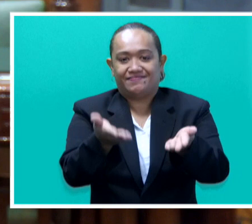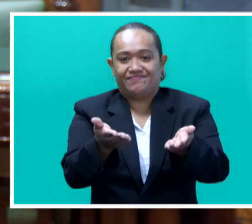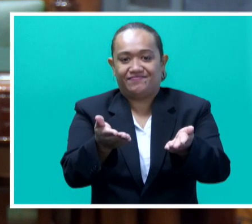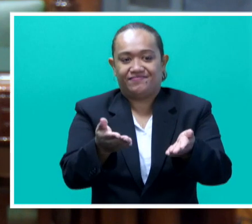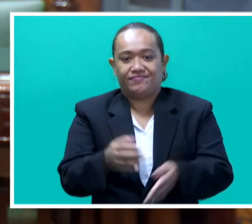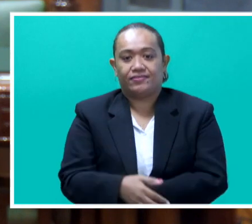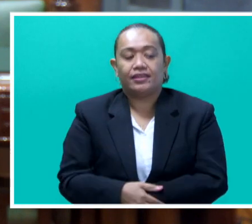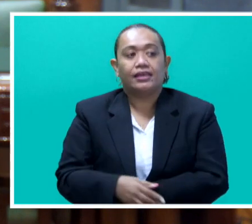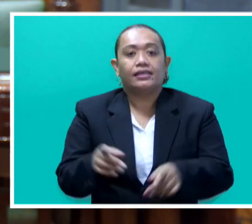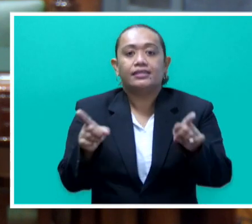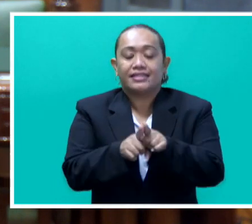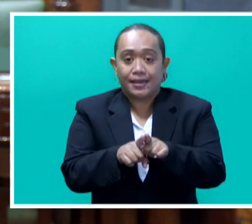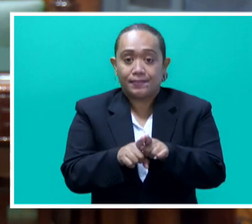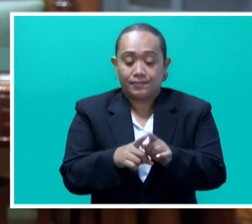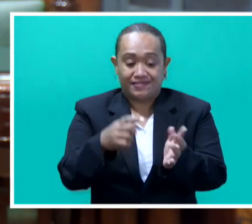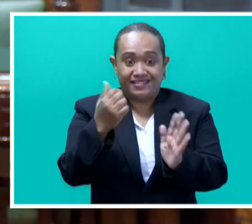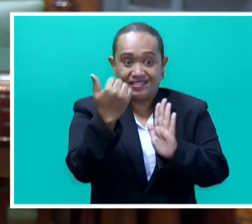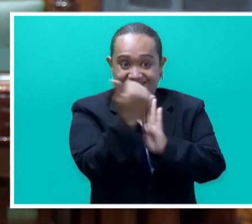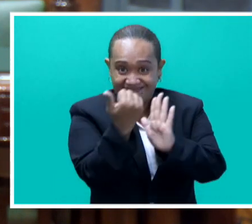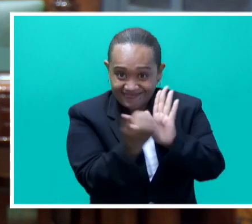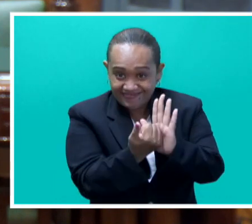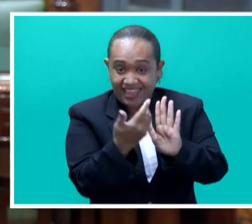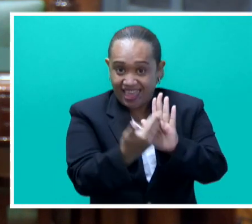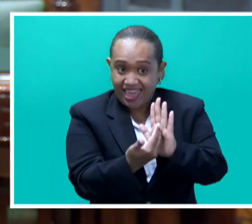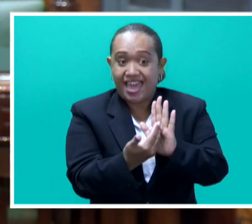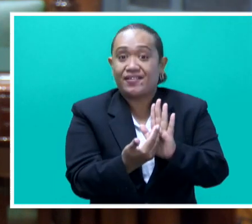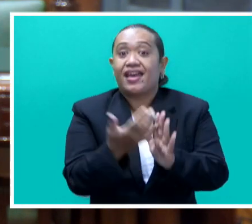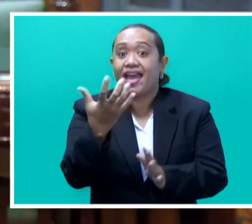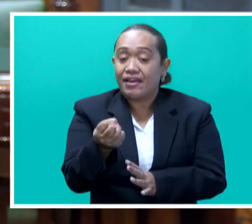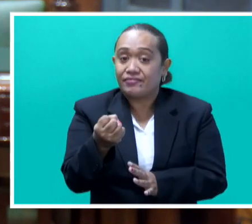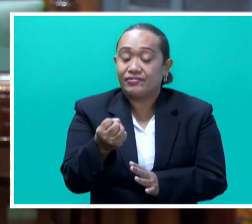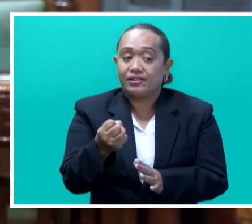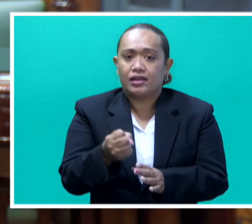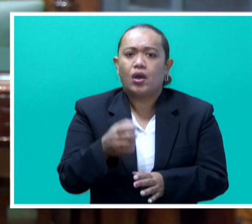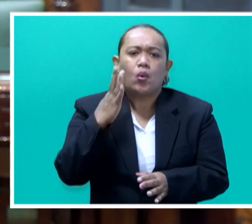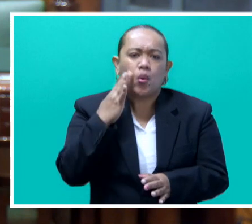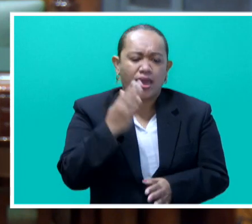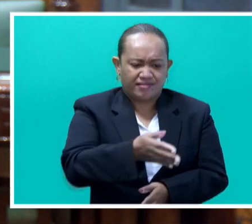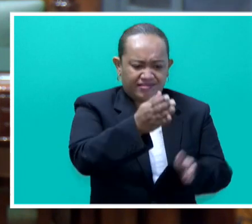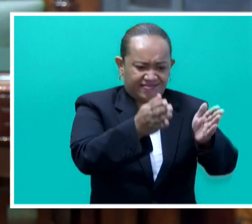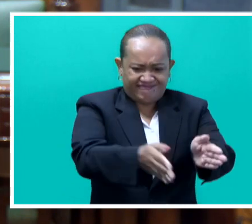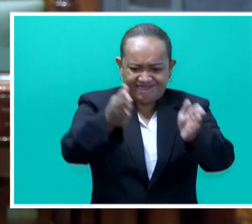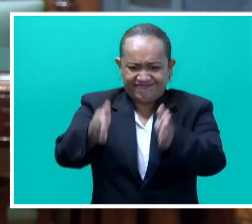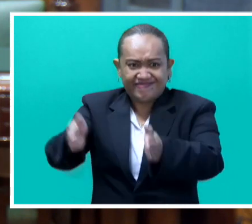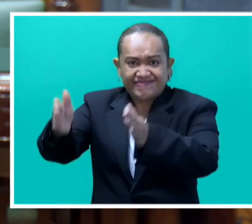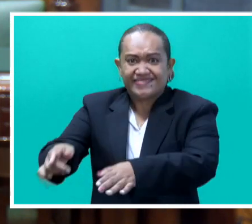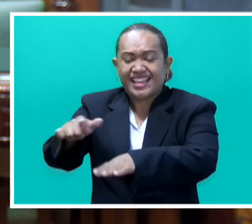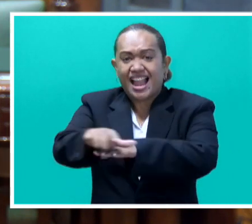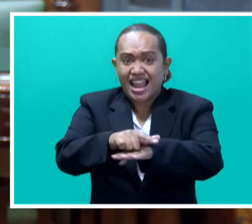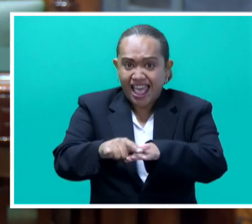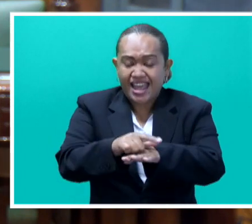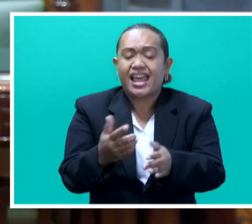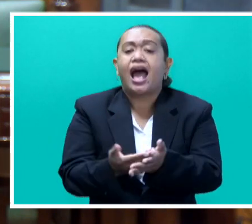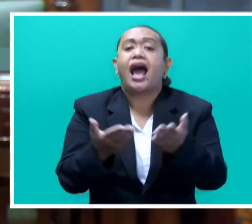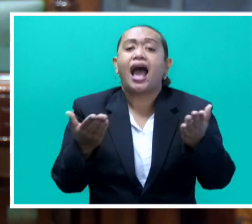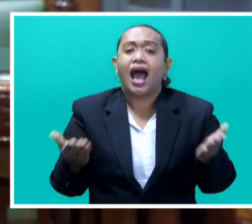sir, prior to the enactment of the Town Planning Act, the Subdivision of Lands Act was enacted to institute a system of